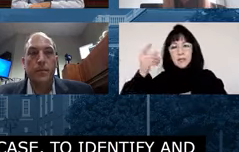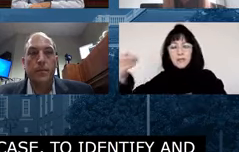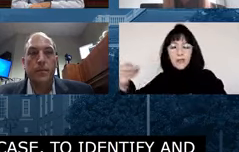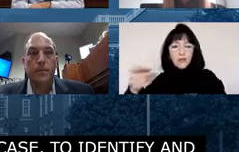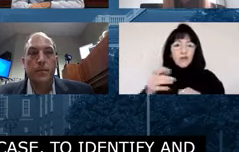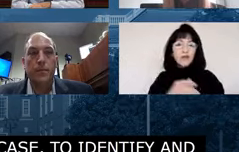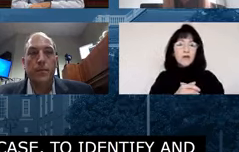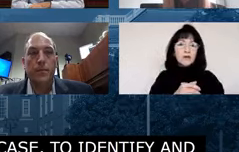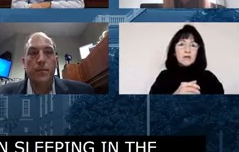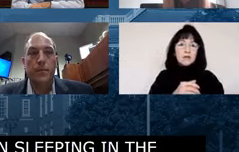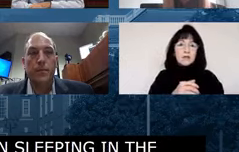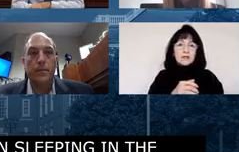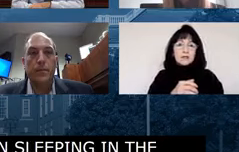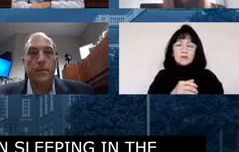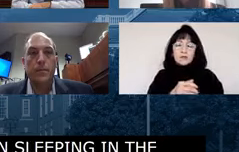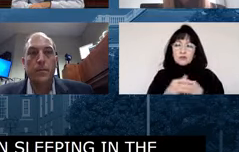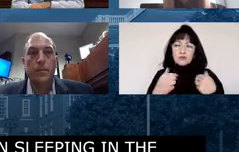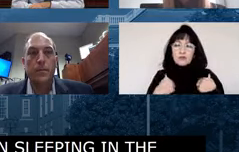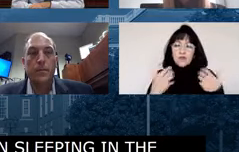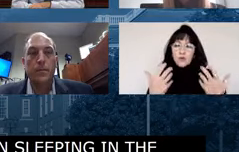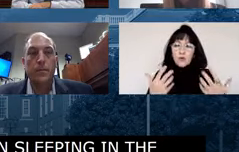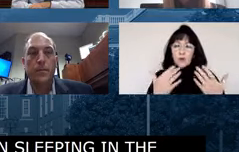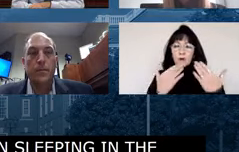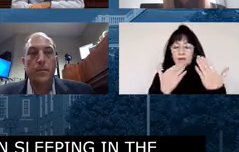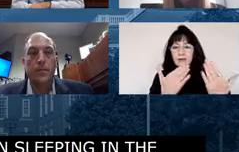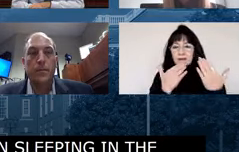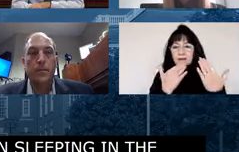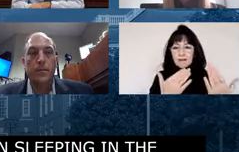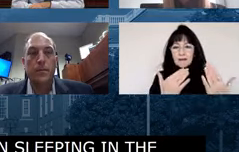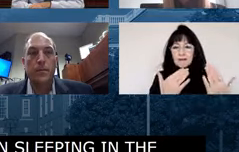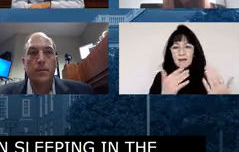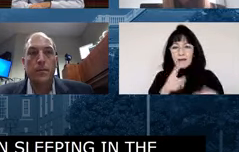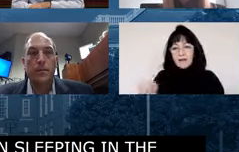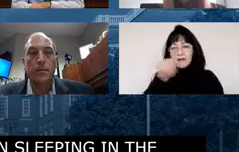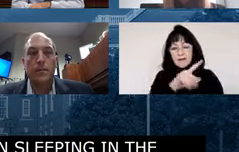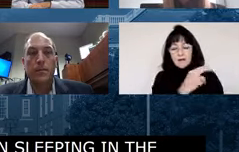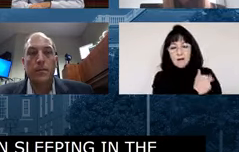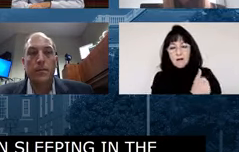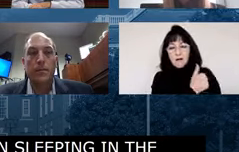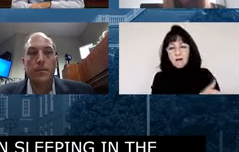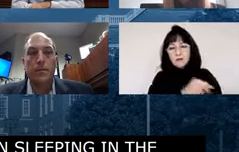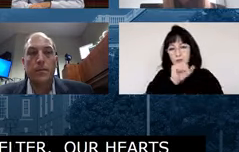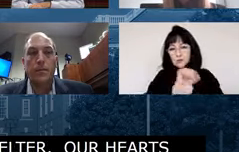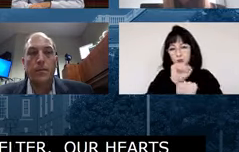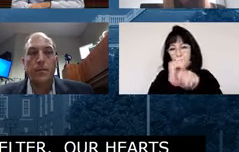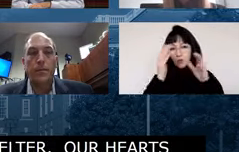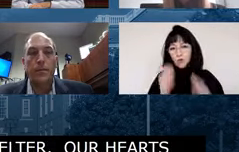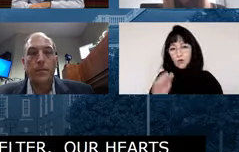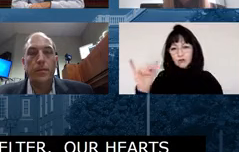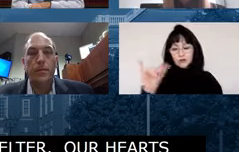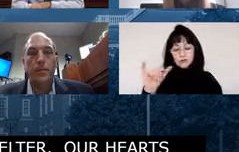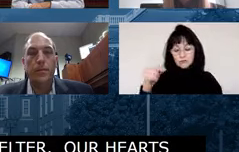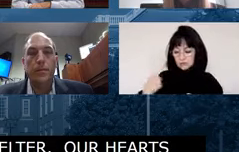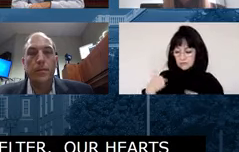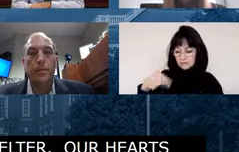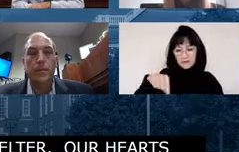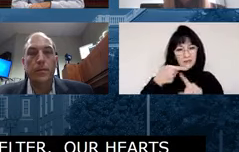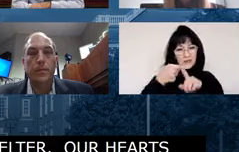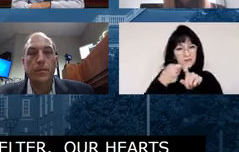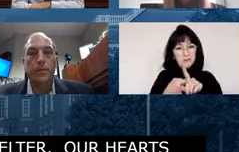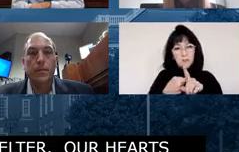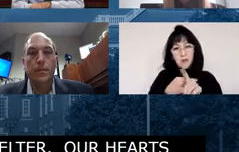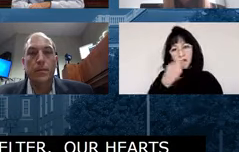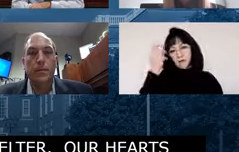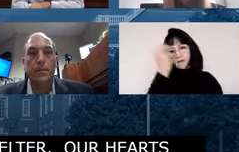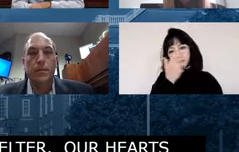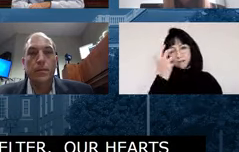go to data, I would just also like to thank our hospital workers who've just been amazing this past month, just incredible